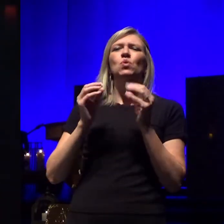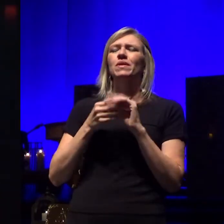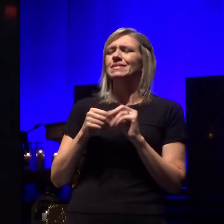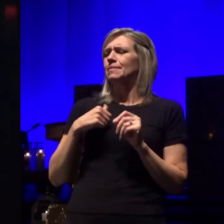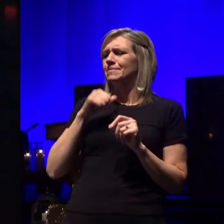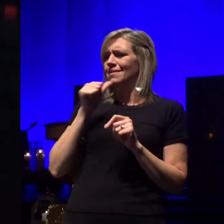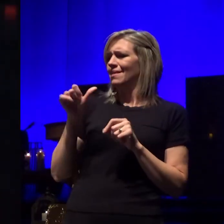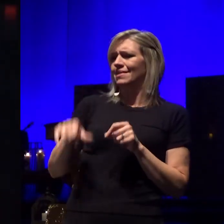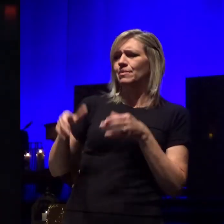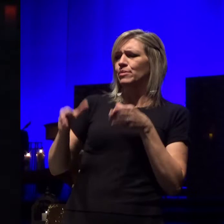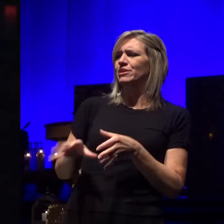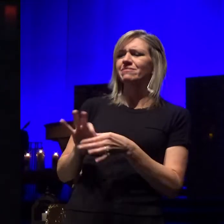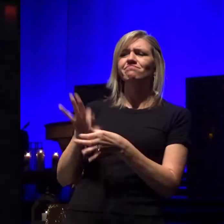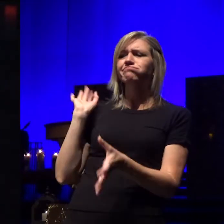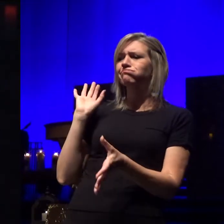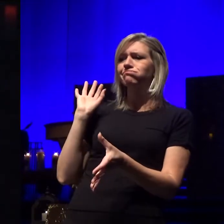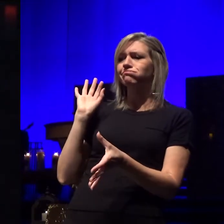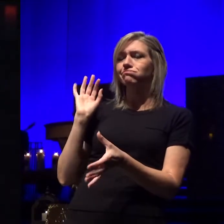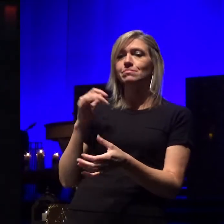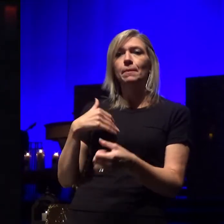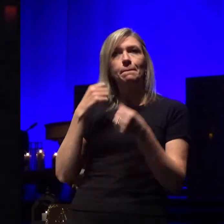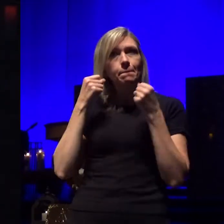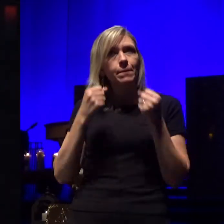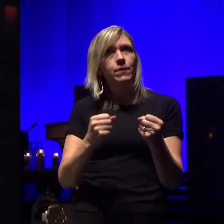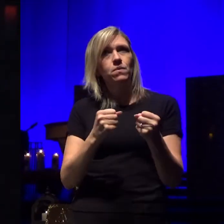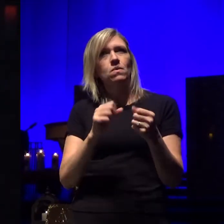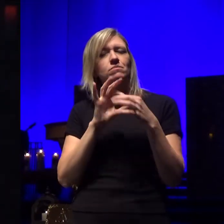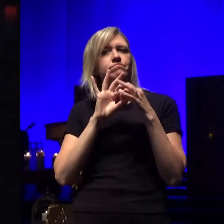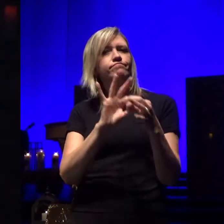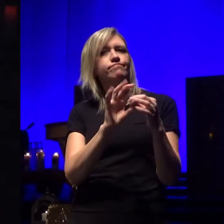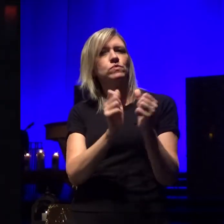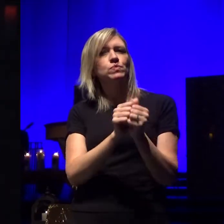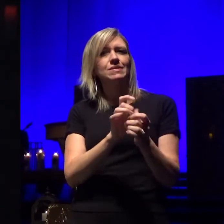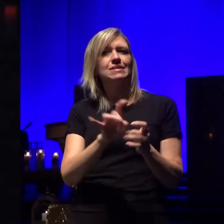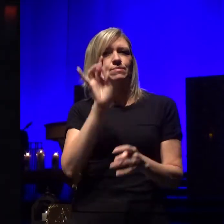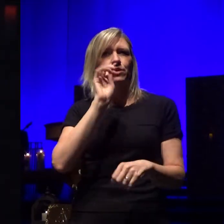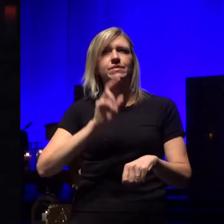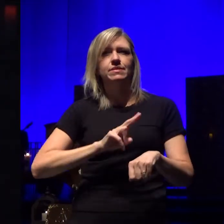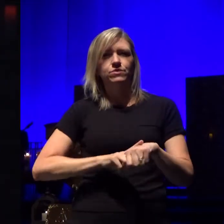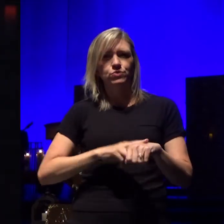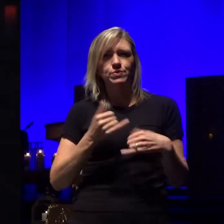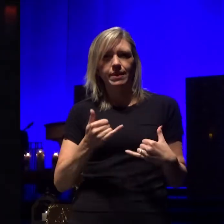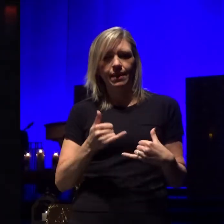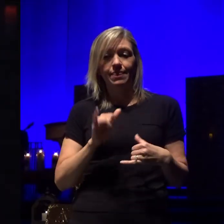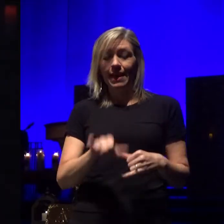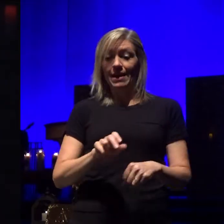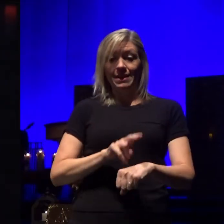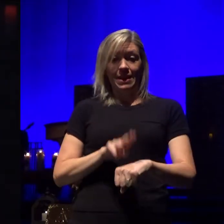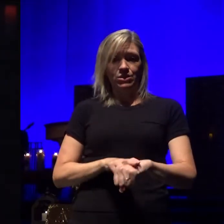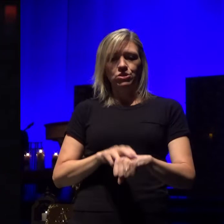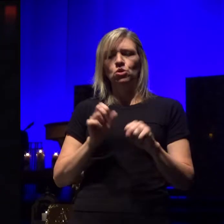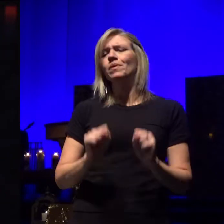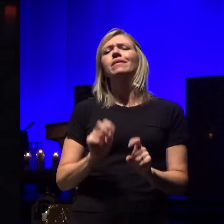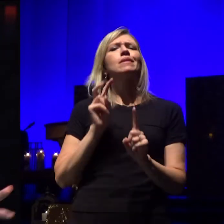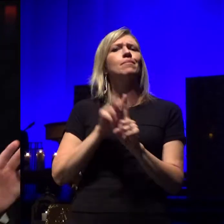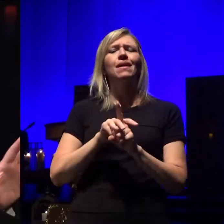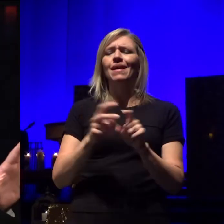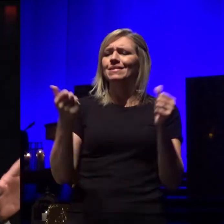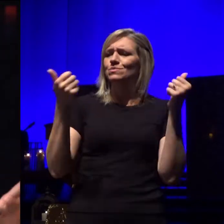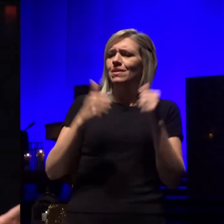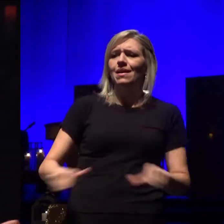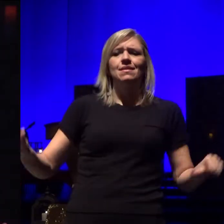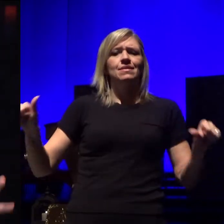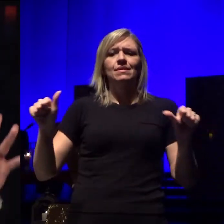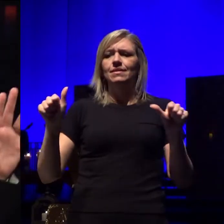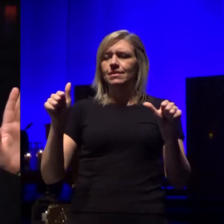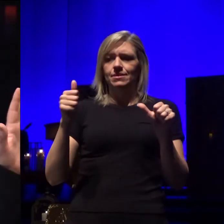not, to be boldly one with our spiritual nature today. Knowing that nature, we can apply it wherever we go